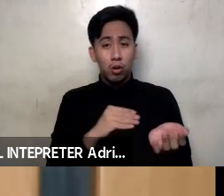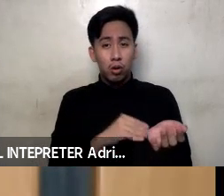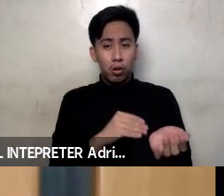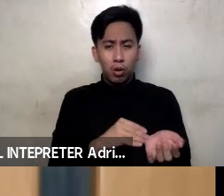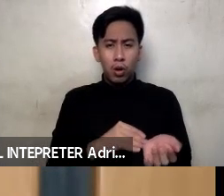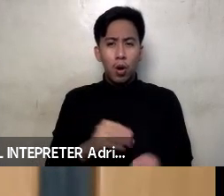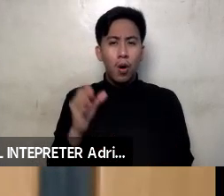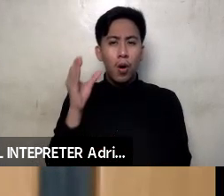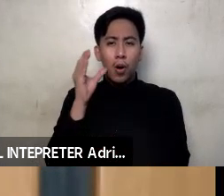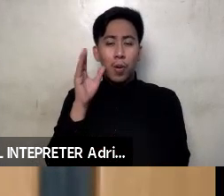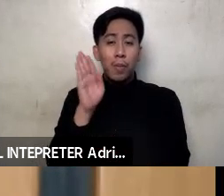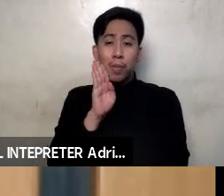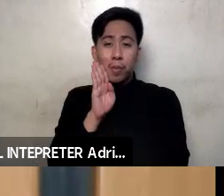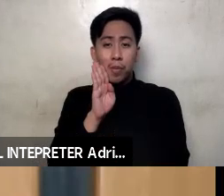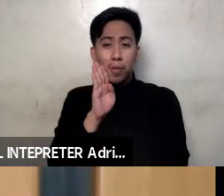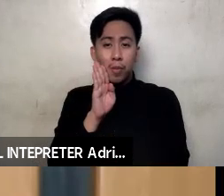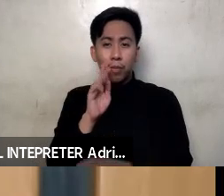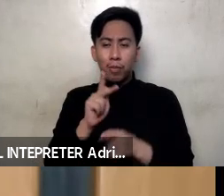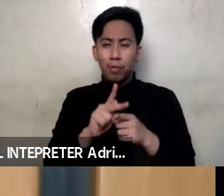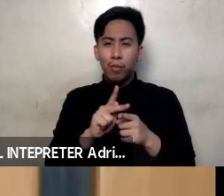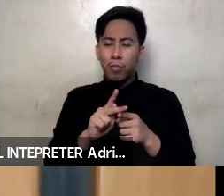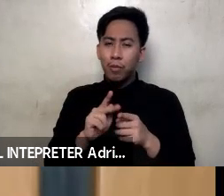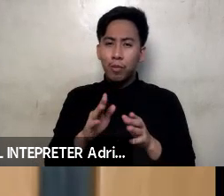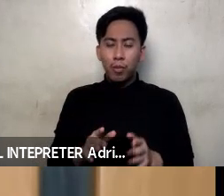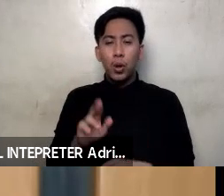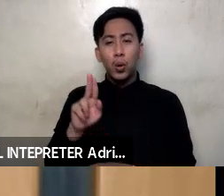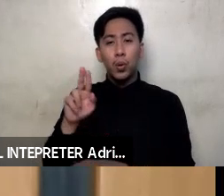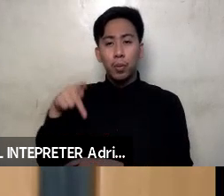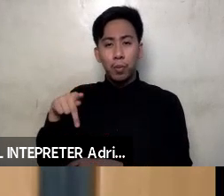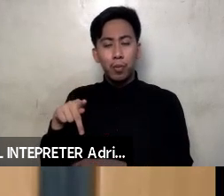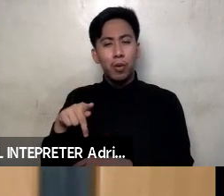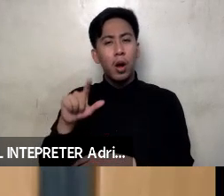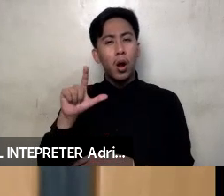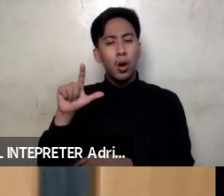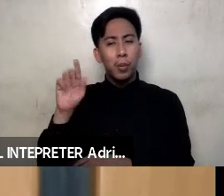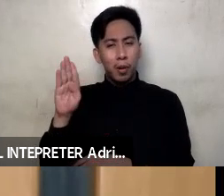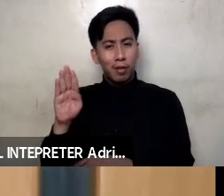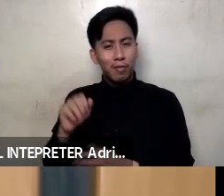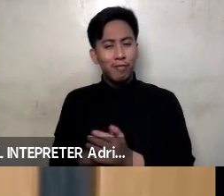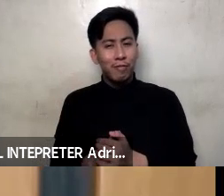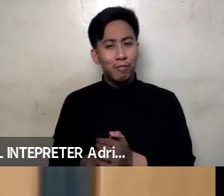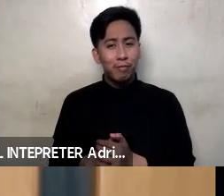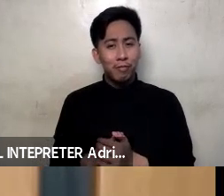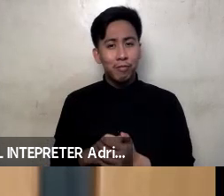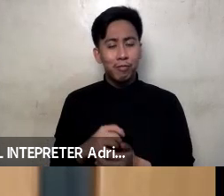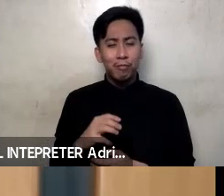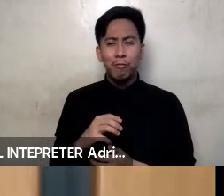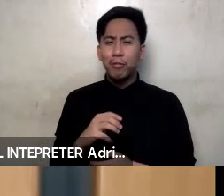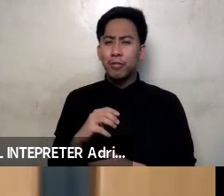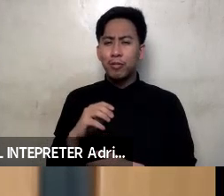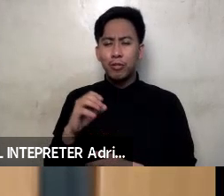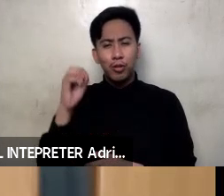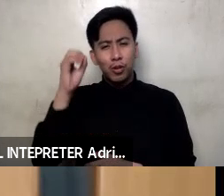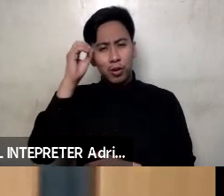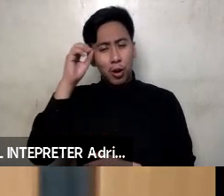Barba, Professor Emeritus of UP Los Baños, and Mr. Oster Panadero,